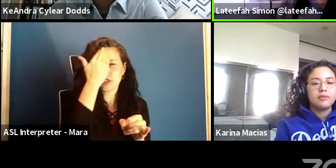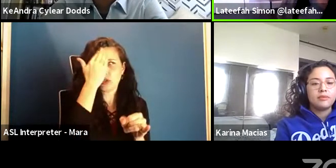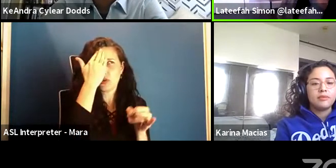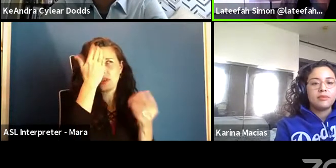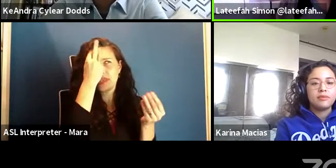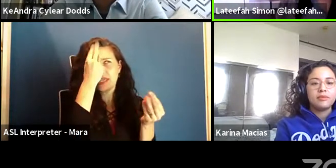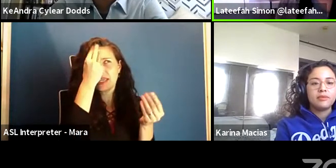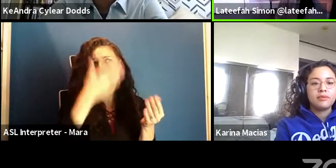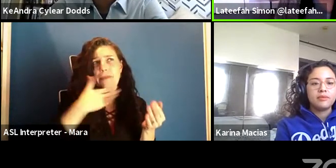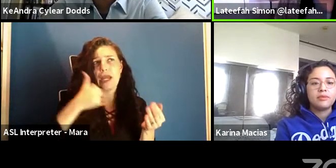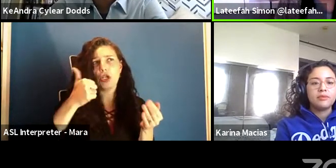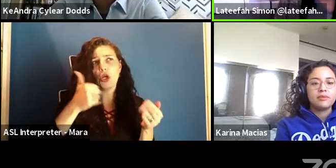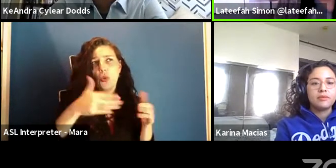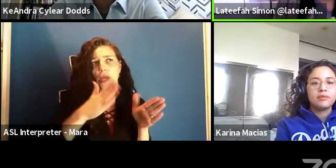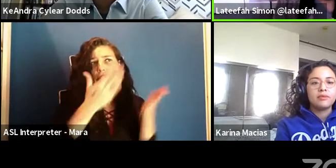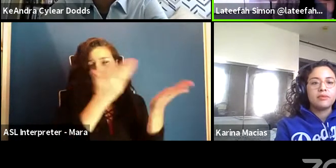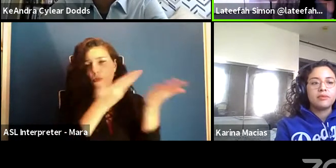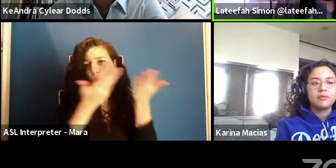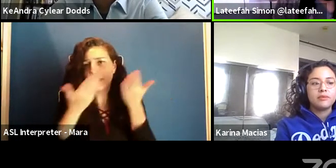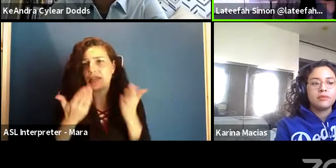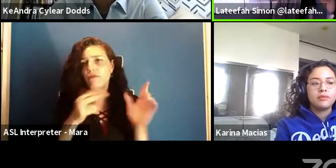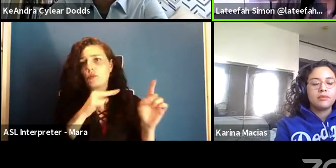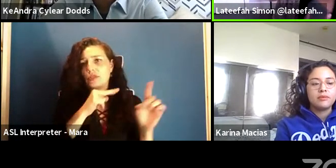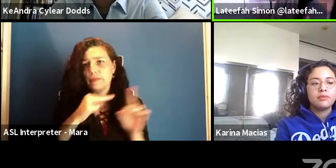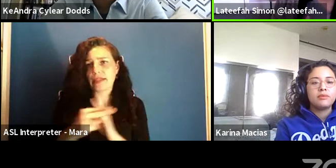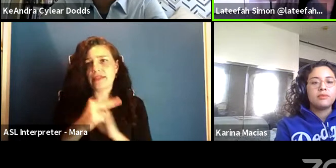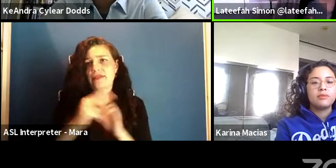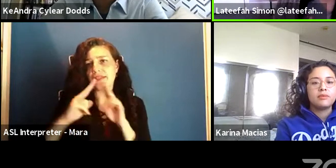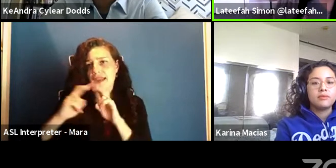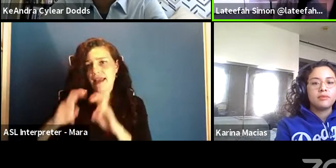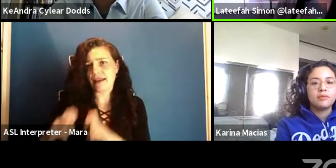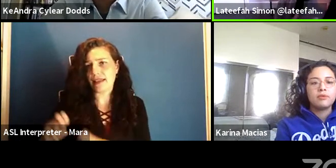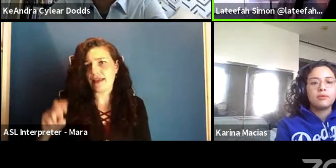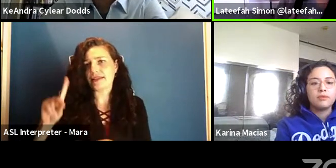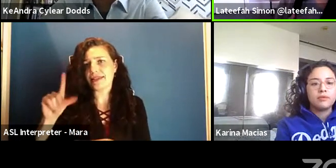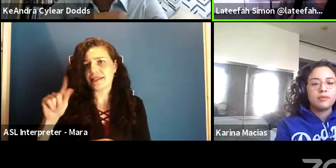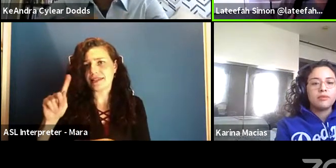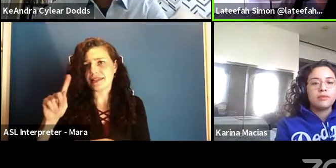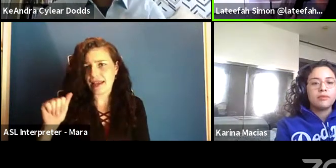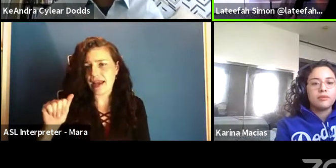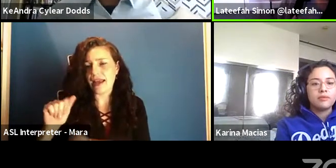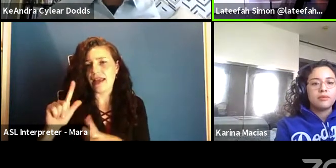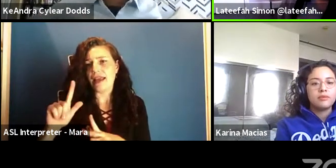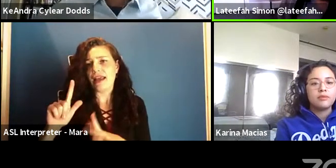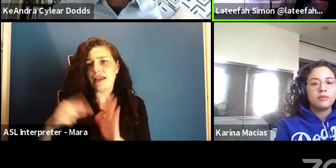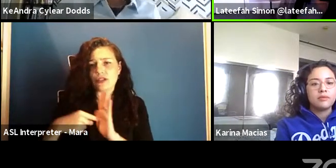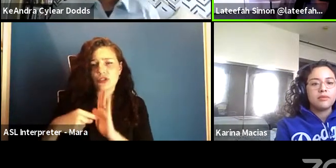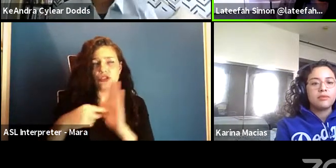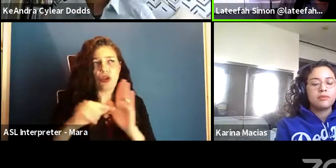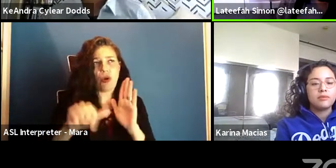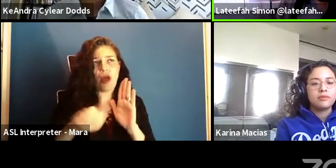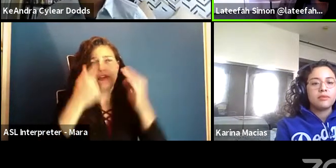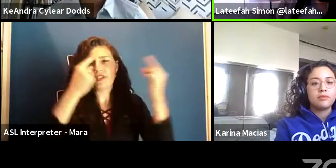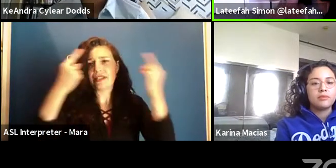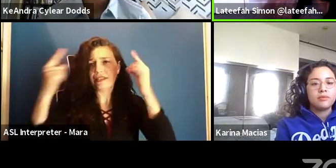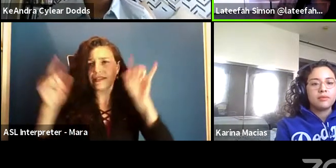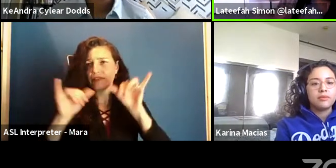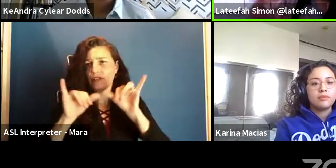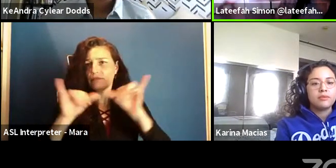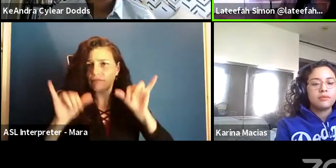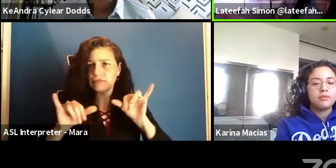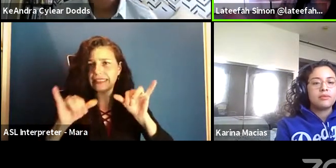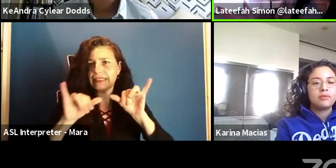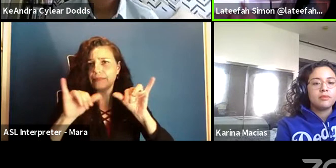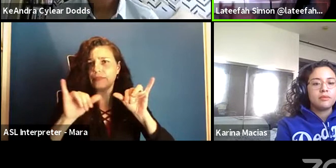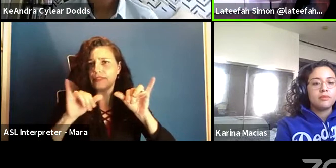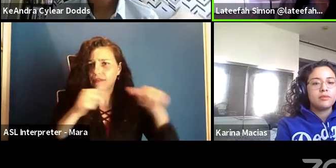ways to look at new data, better ways to sort of system model after other successful opportunities to both